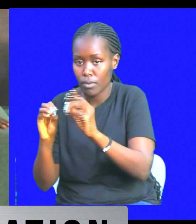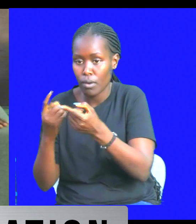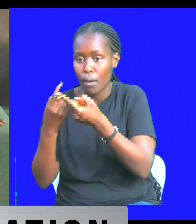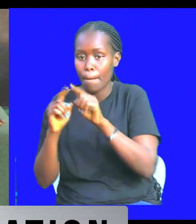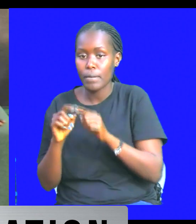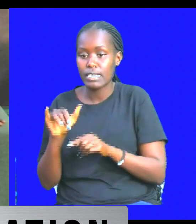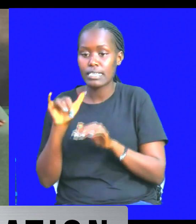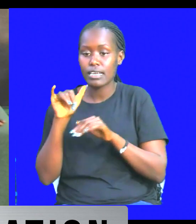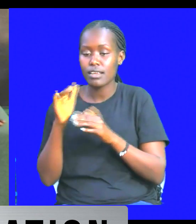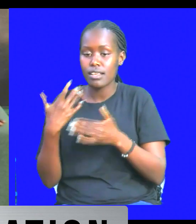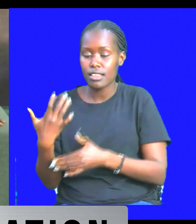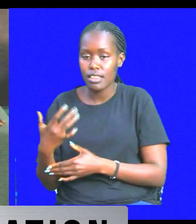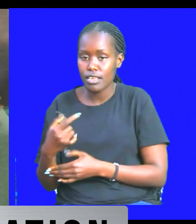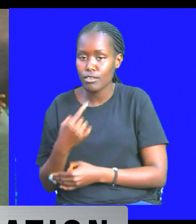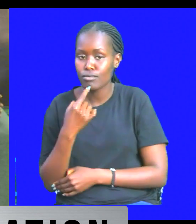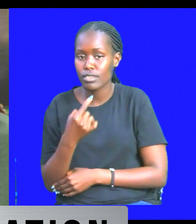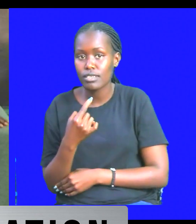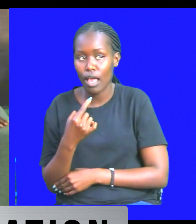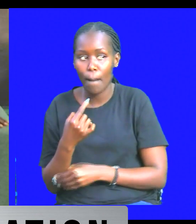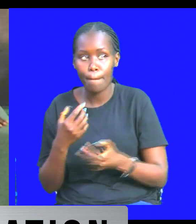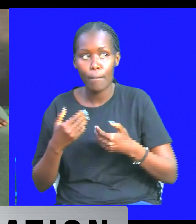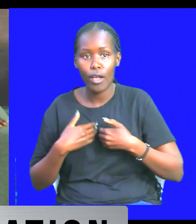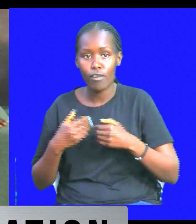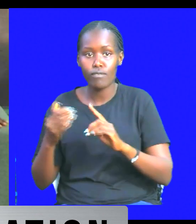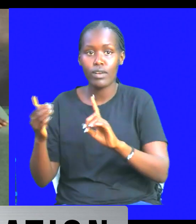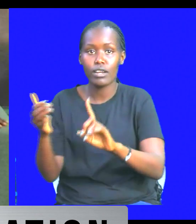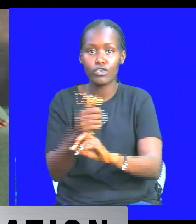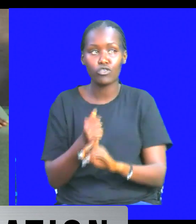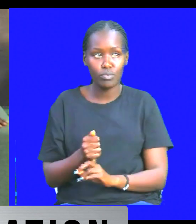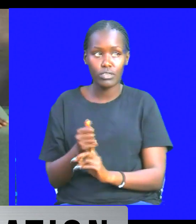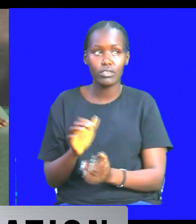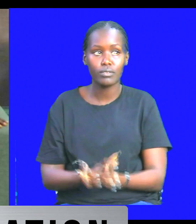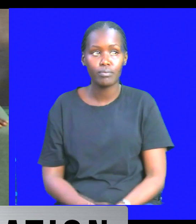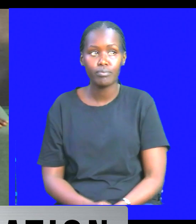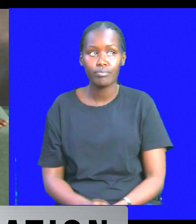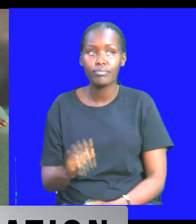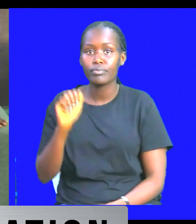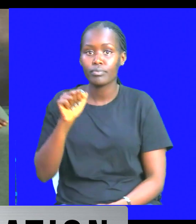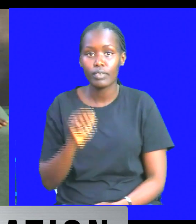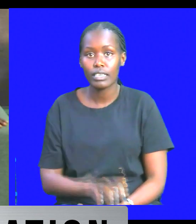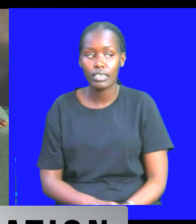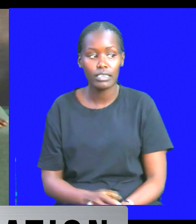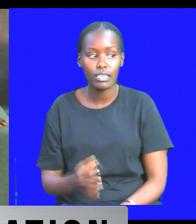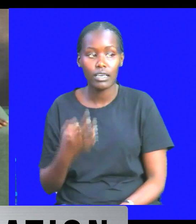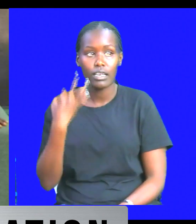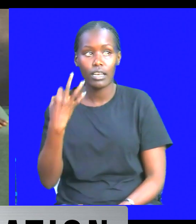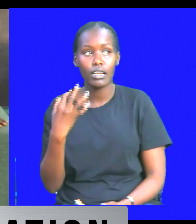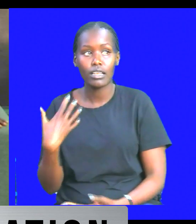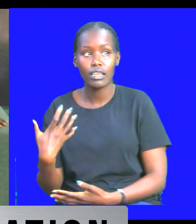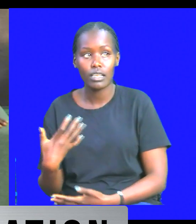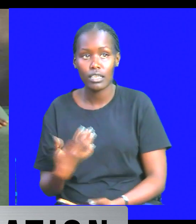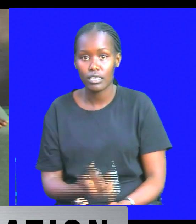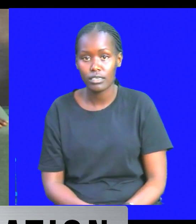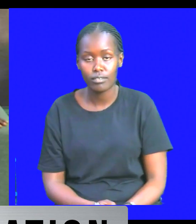hope we can say that there's some achievement. Yeah, and I'm surprised in those 3 things I've not had fertilizer.